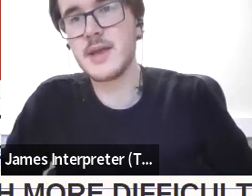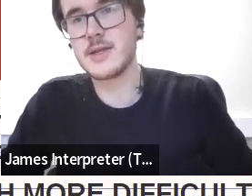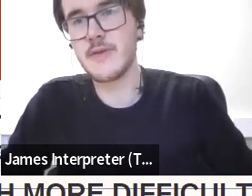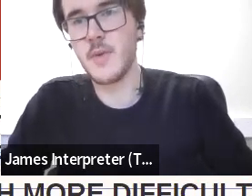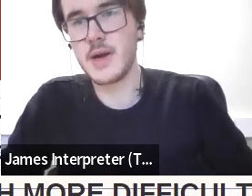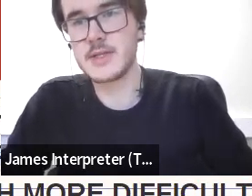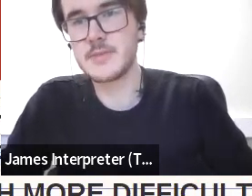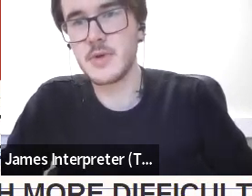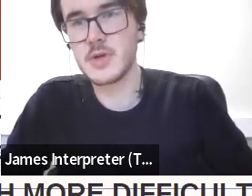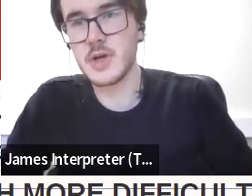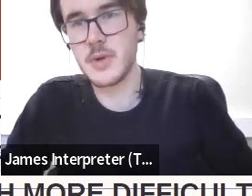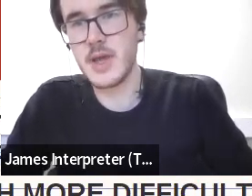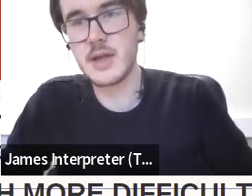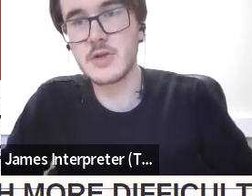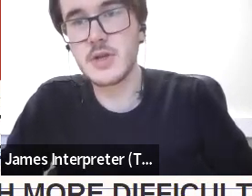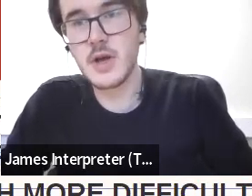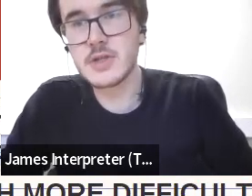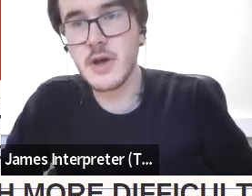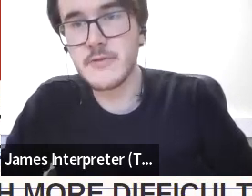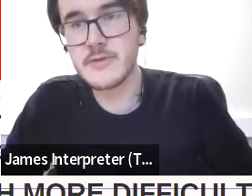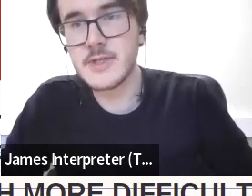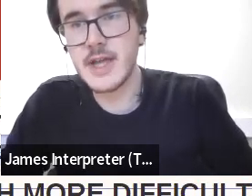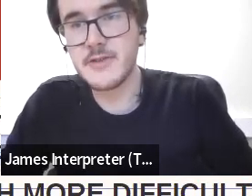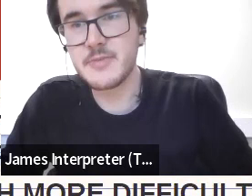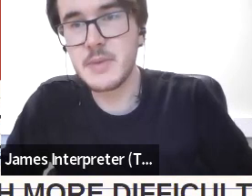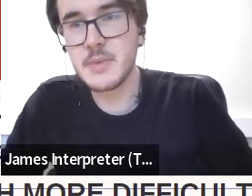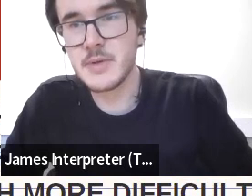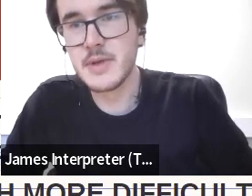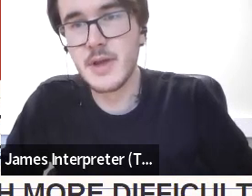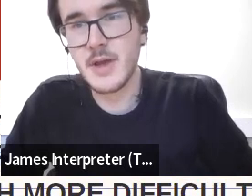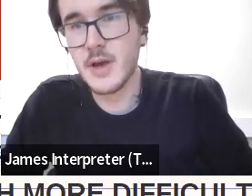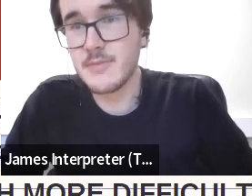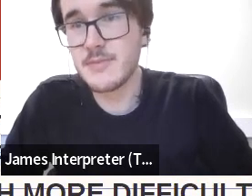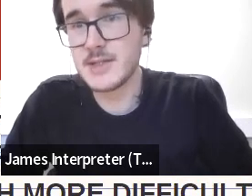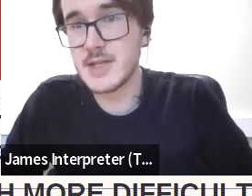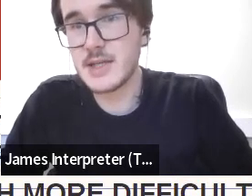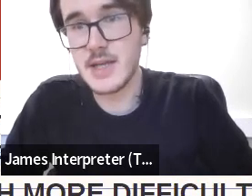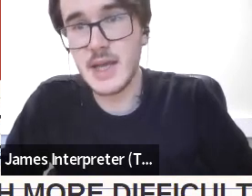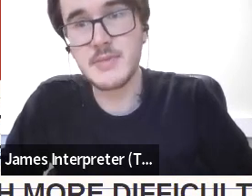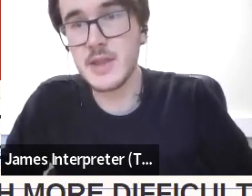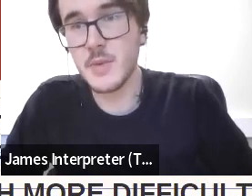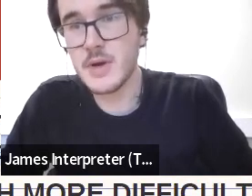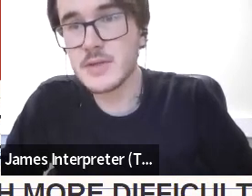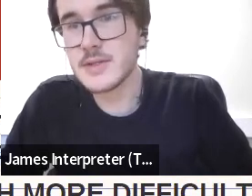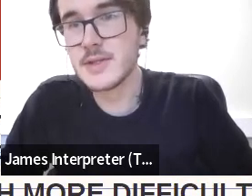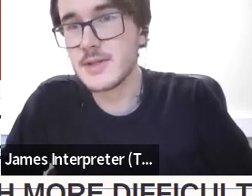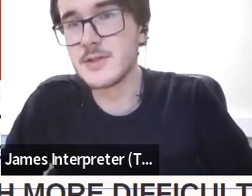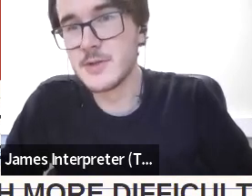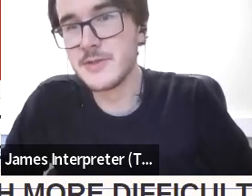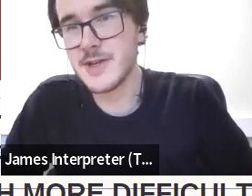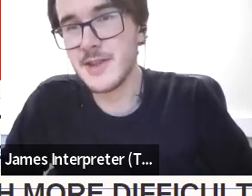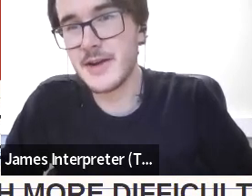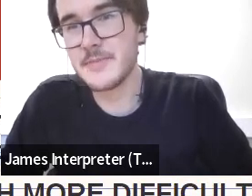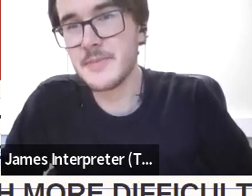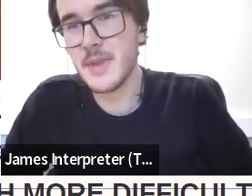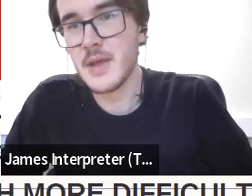So again, deaf awareness. I've got to talk about that. There's lots of deaf people in society today, in the world. There's